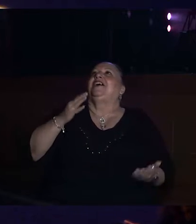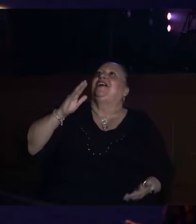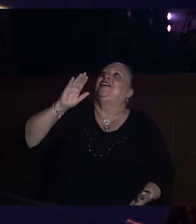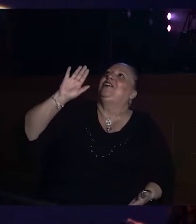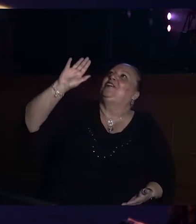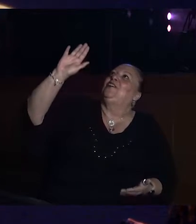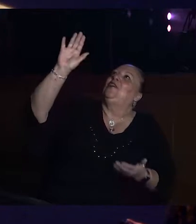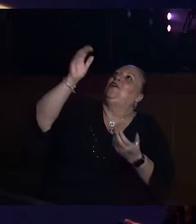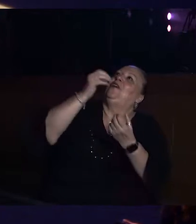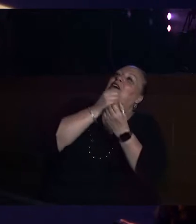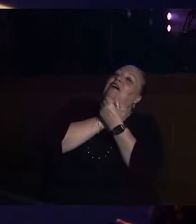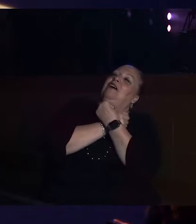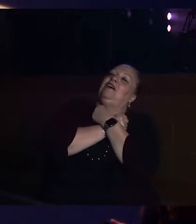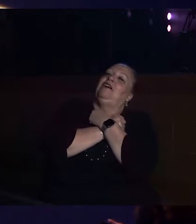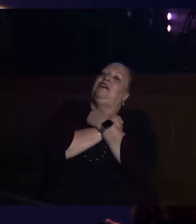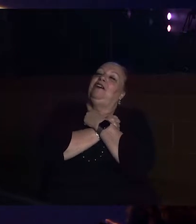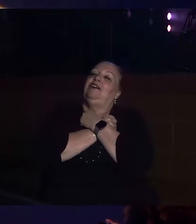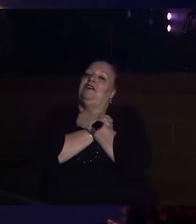satisfied here in Your